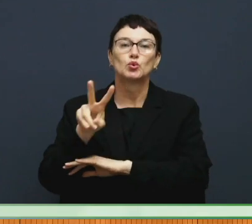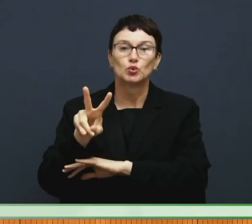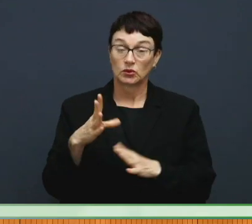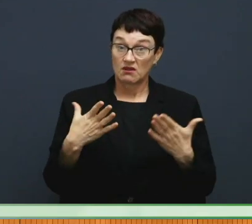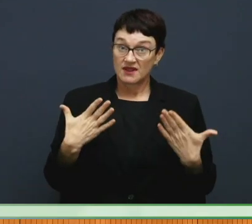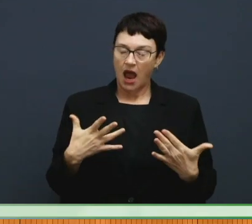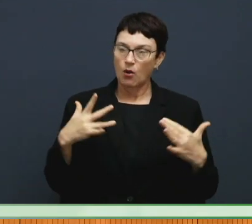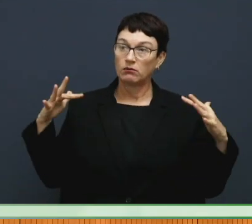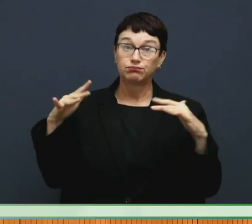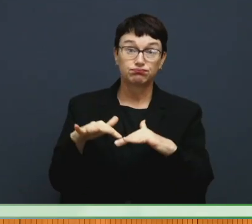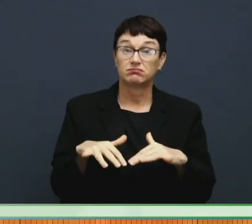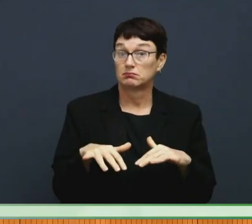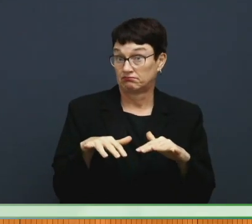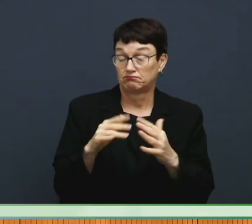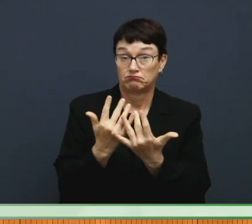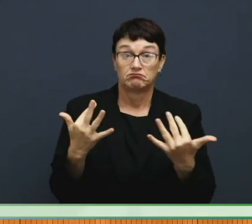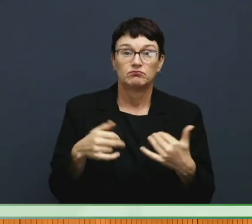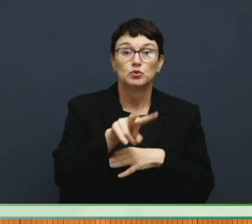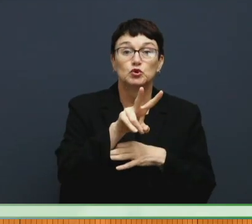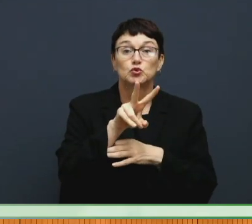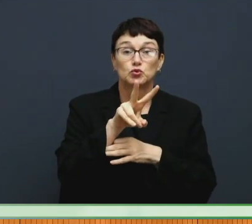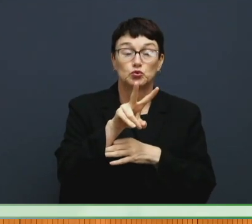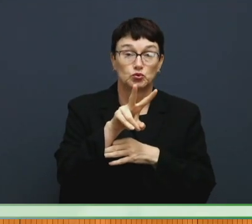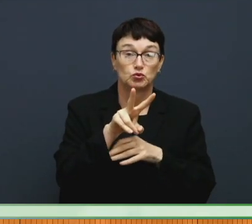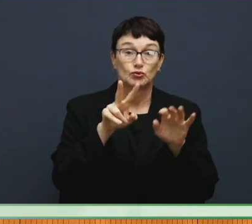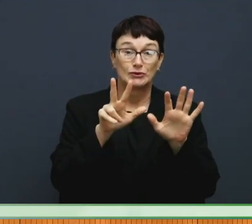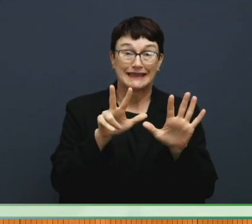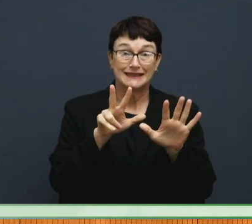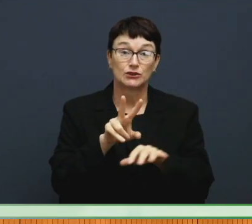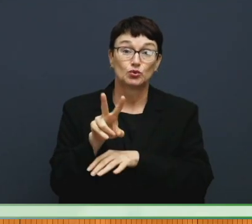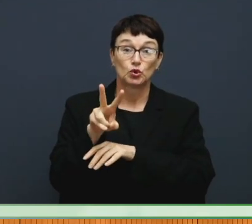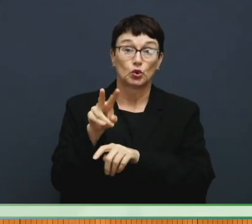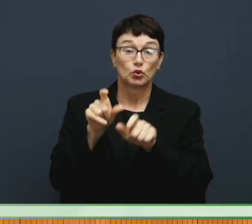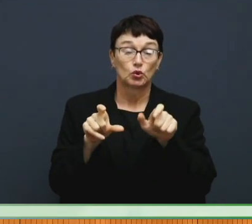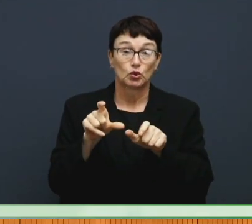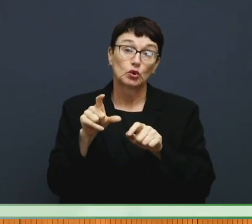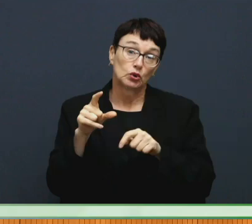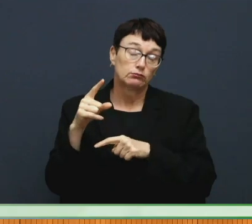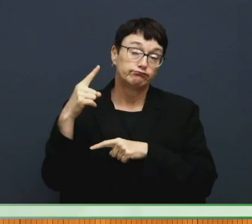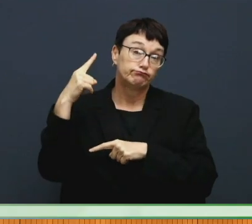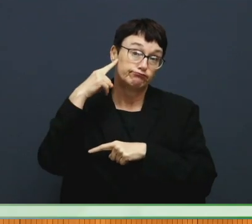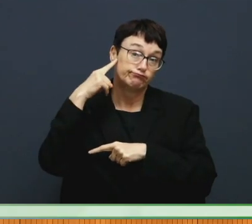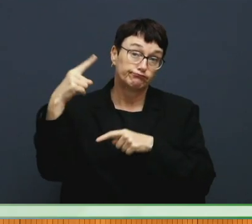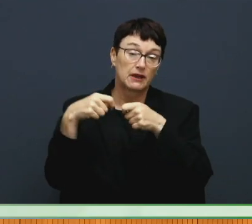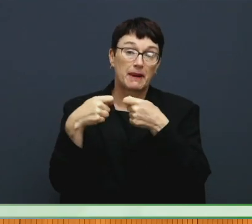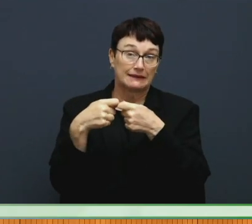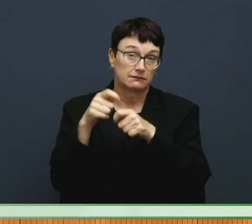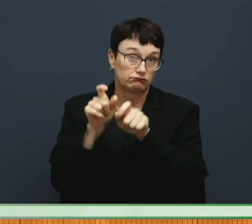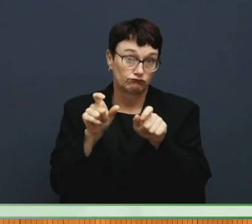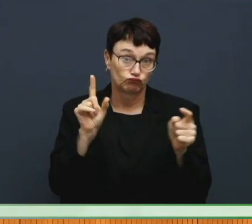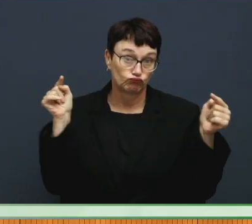282 hearing impaired students on campus, and we have cumulatively cultivated